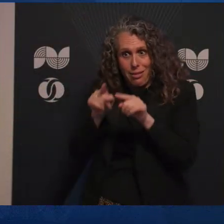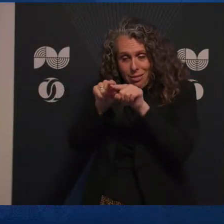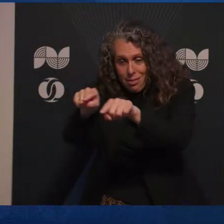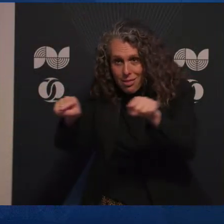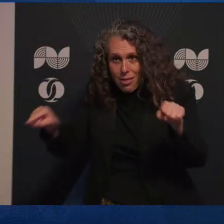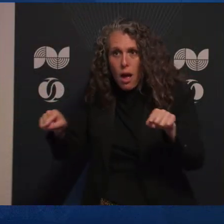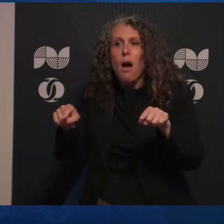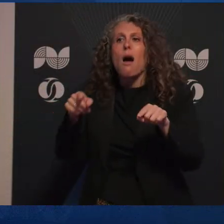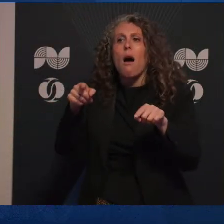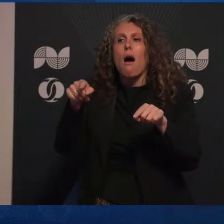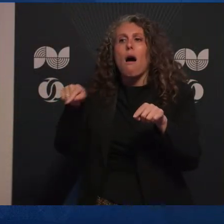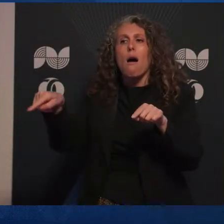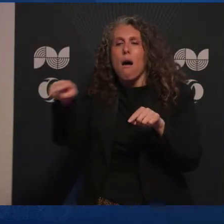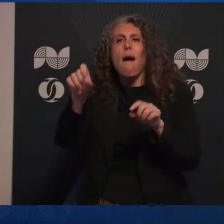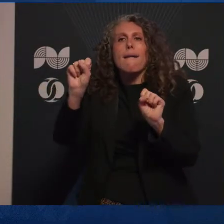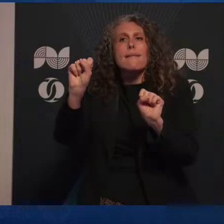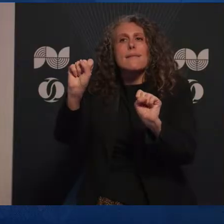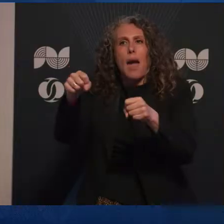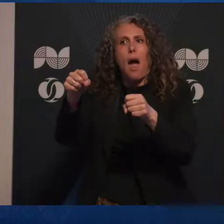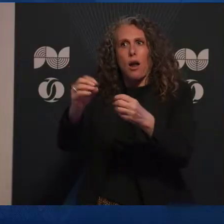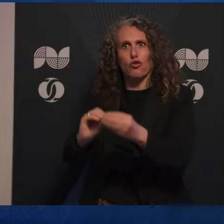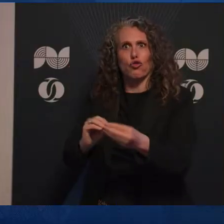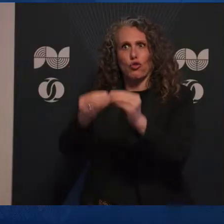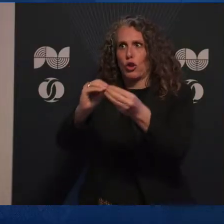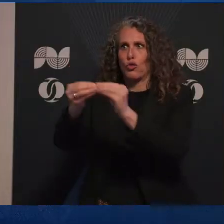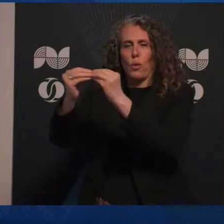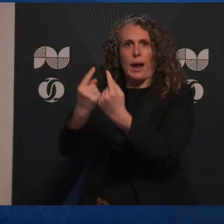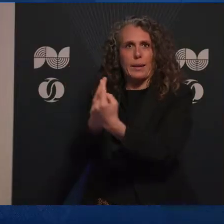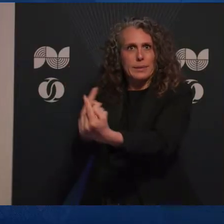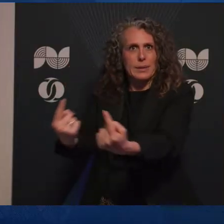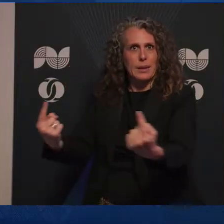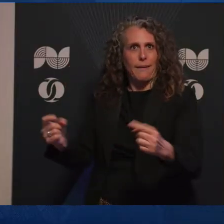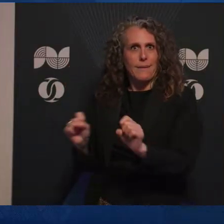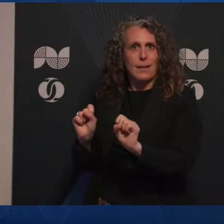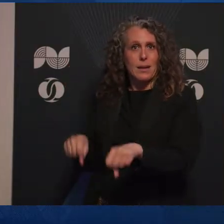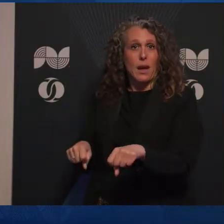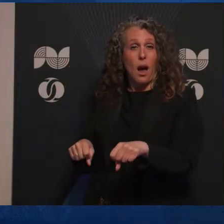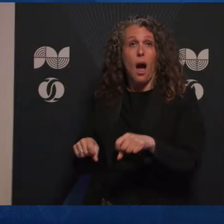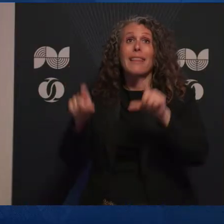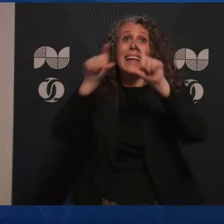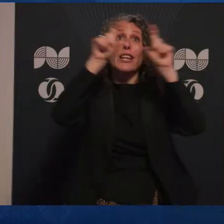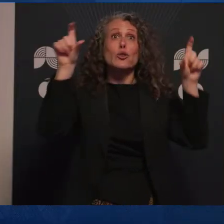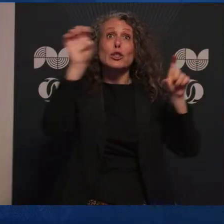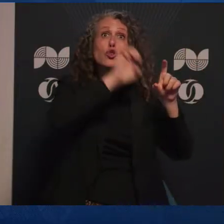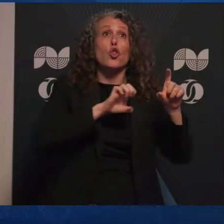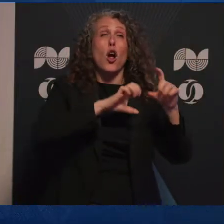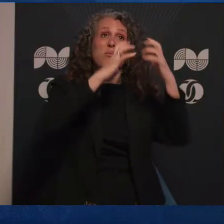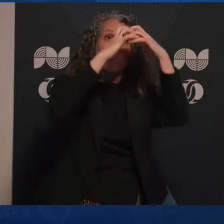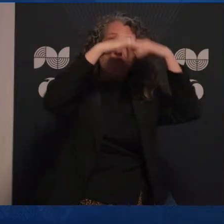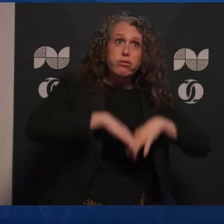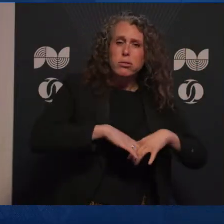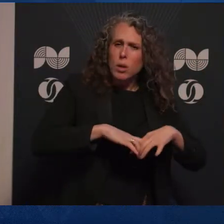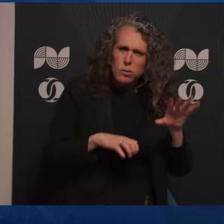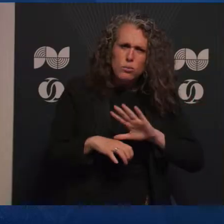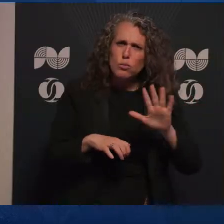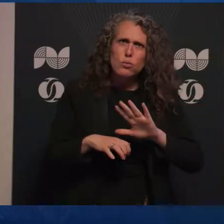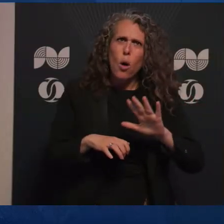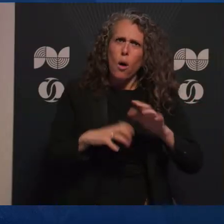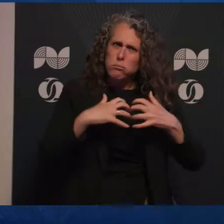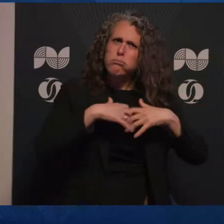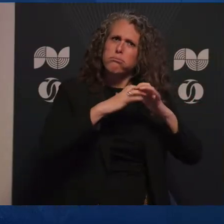comparative advantage in actually producing some of these goods, which doesn't mean that this industry has to disappear in Europe, but some of the